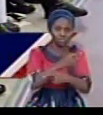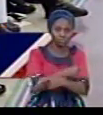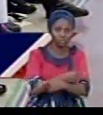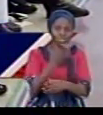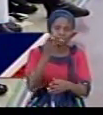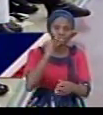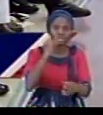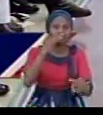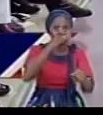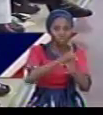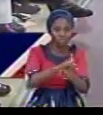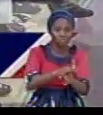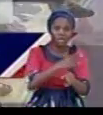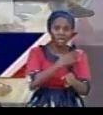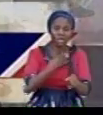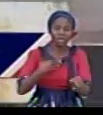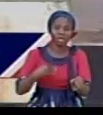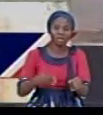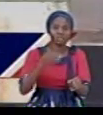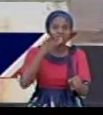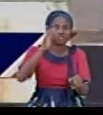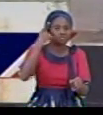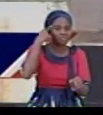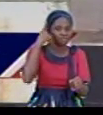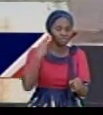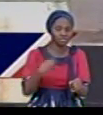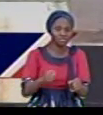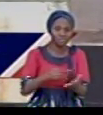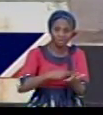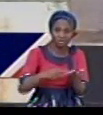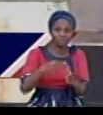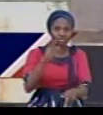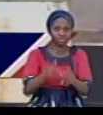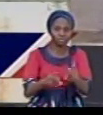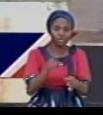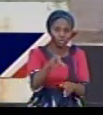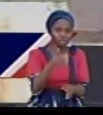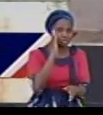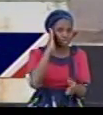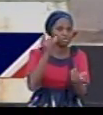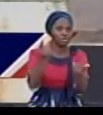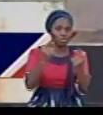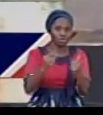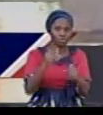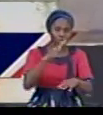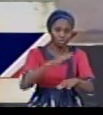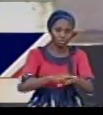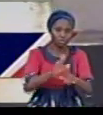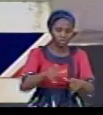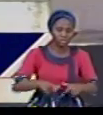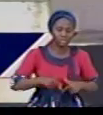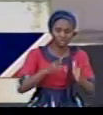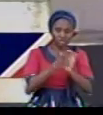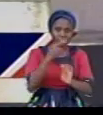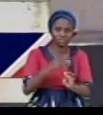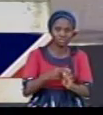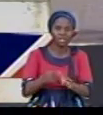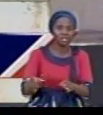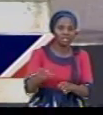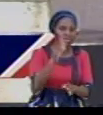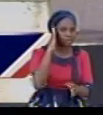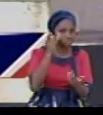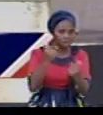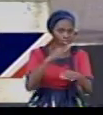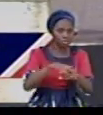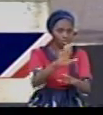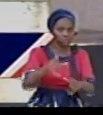the privileges for the righteous. They will come upon your life. Did